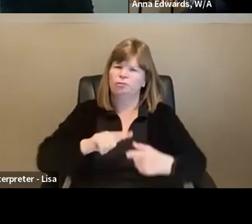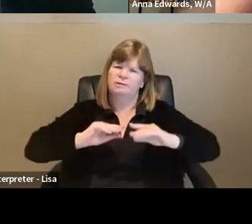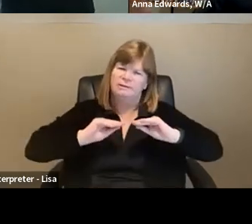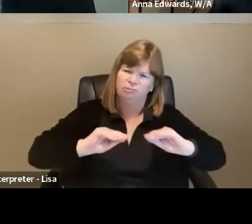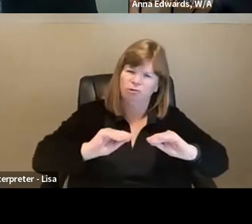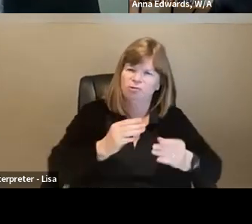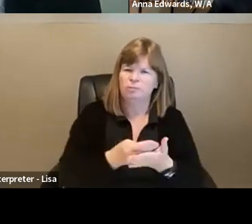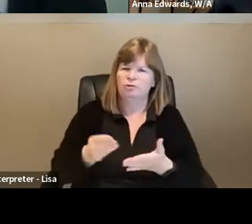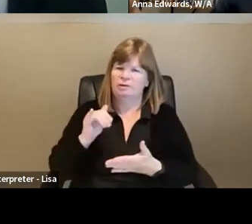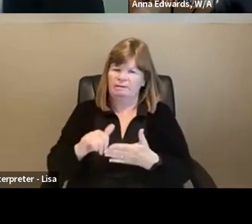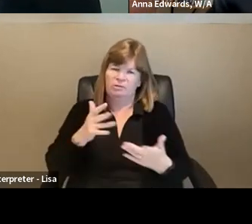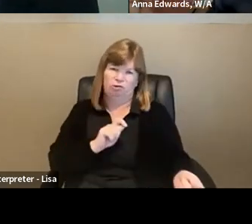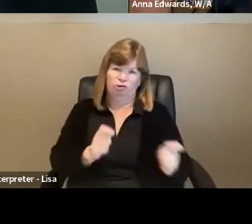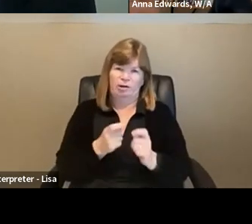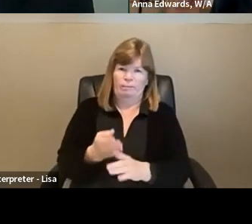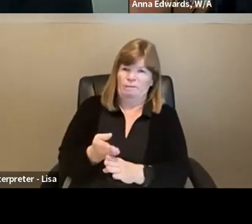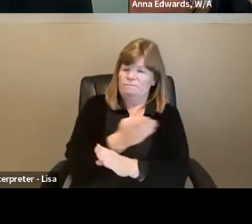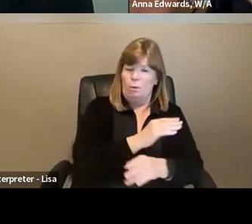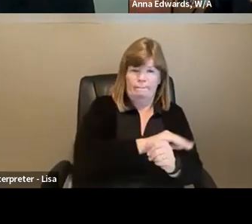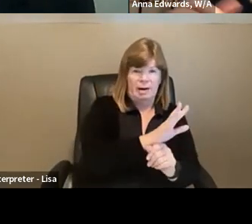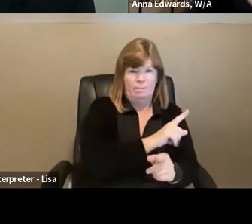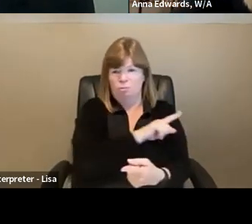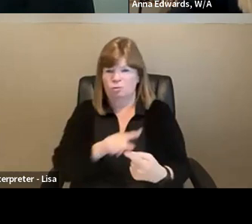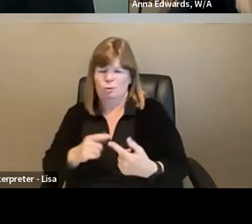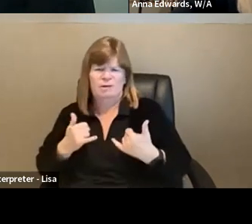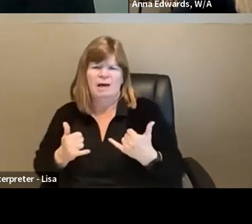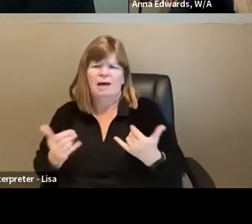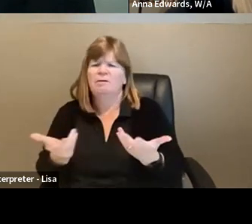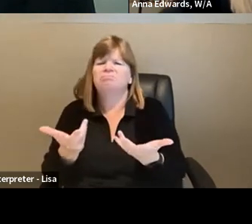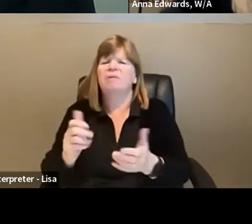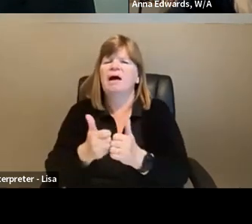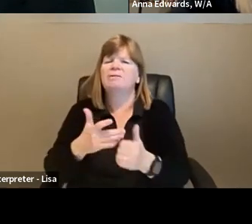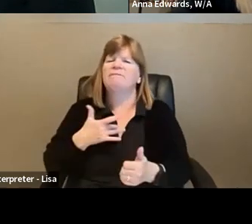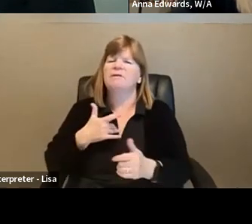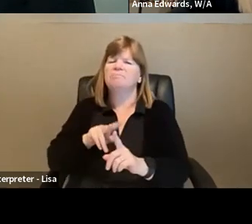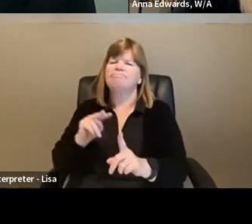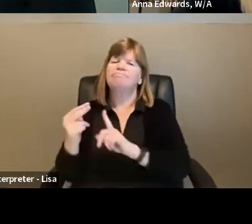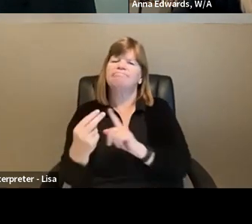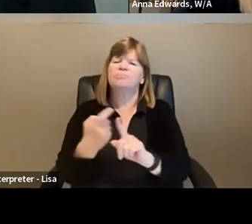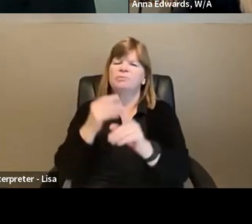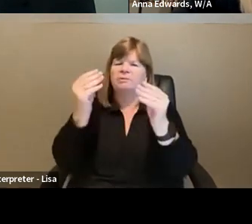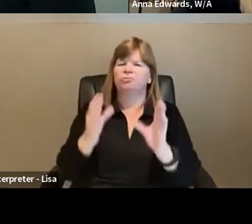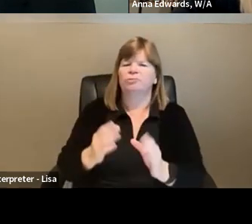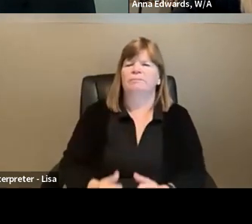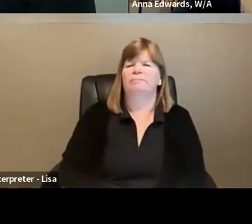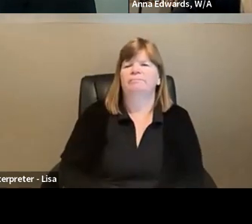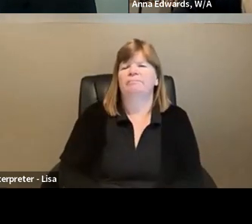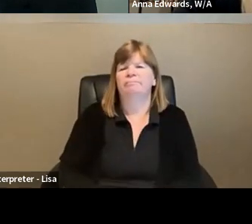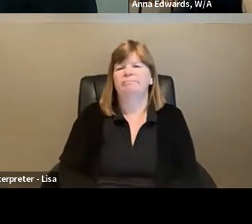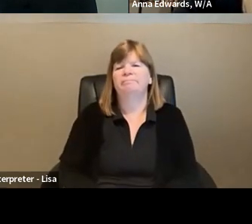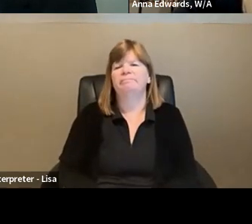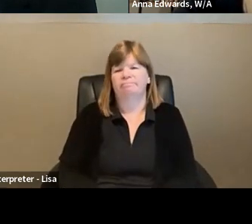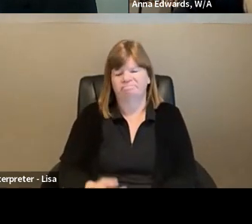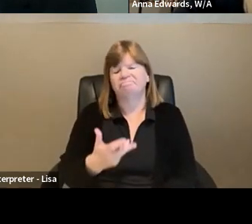that been a change from before the pandemic to now? What's the pulse from teachers on those resources? I really think in a district